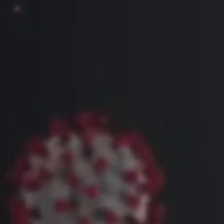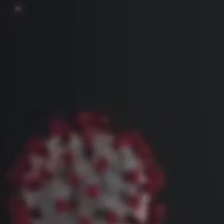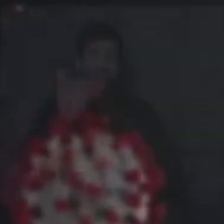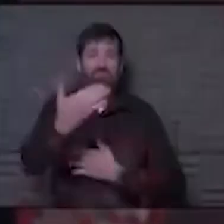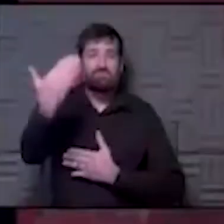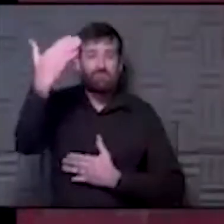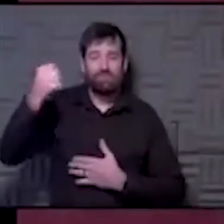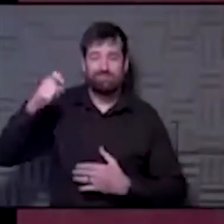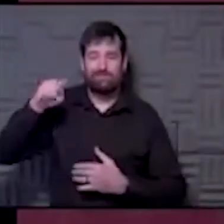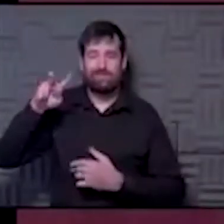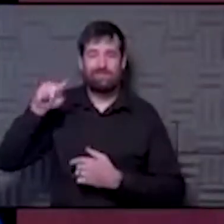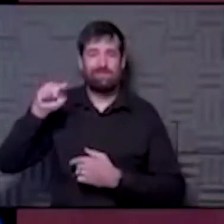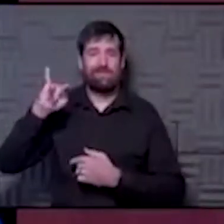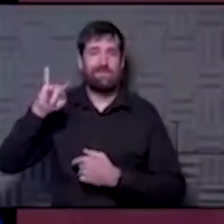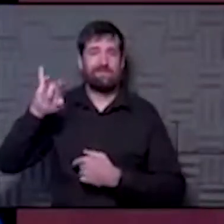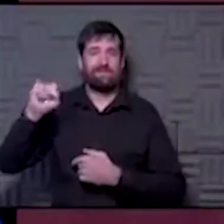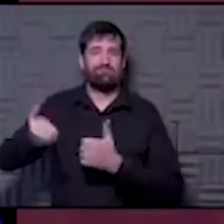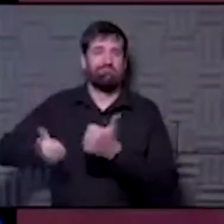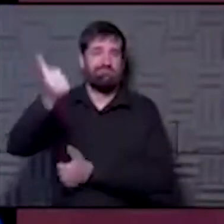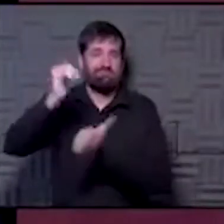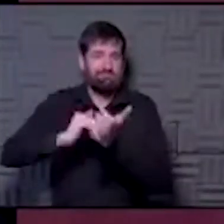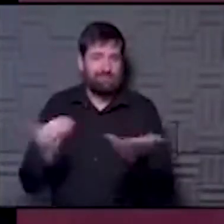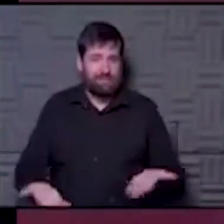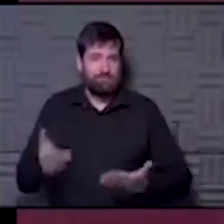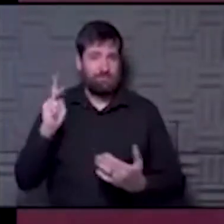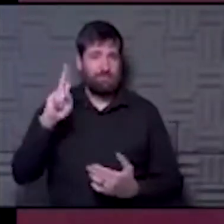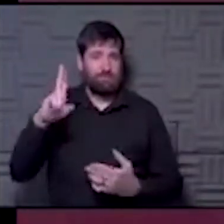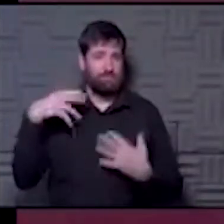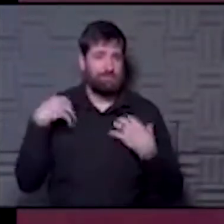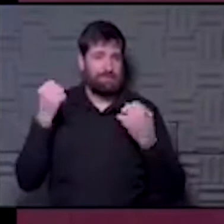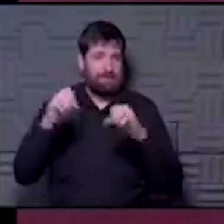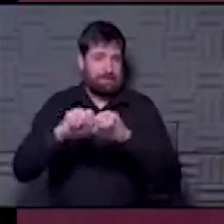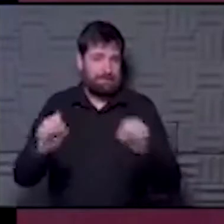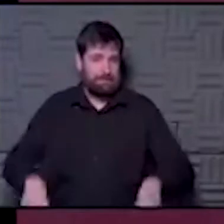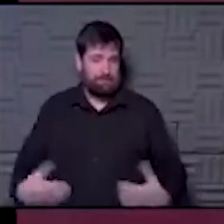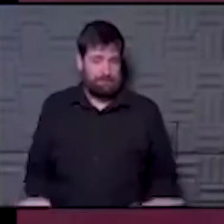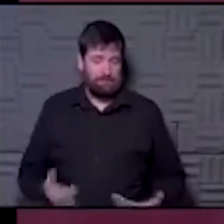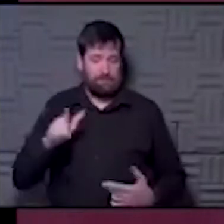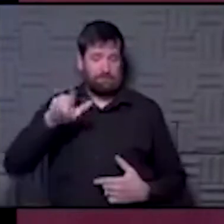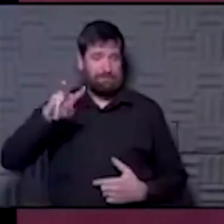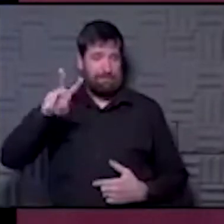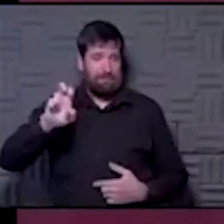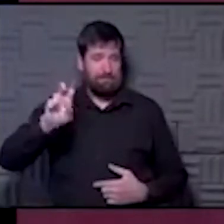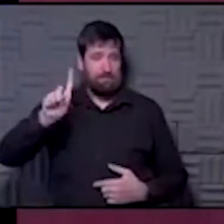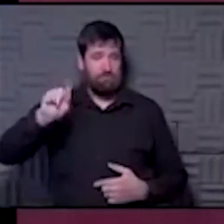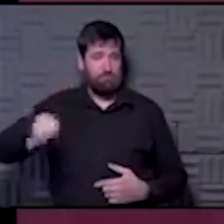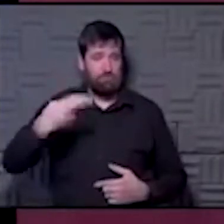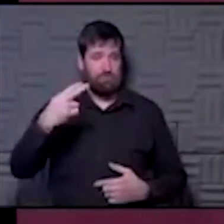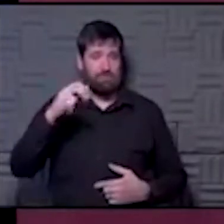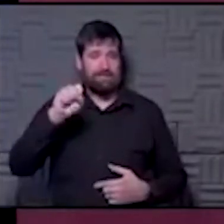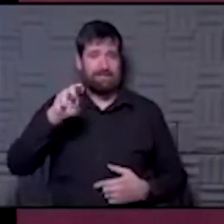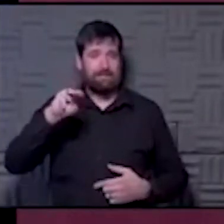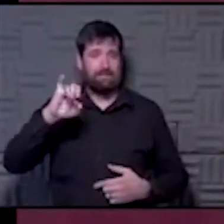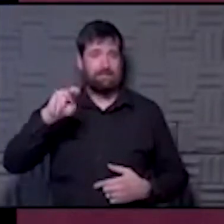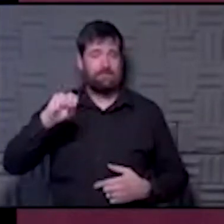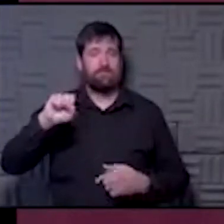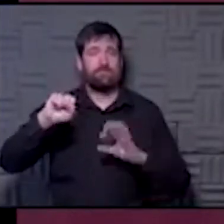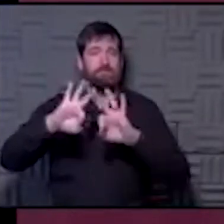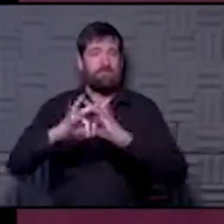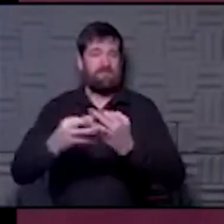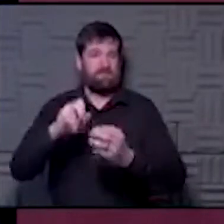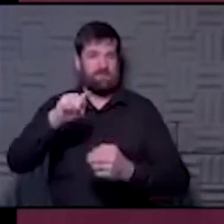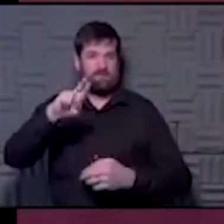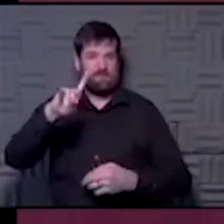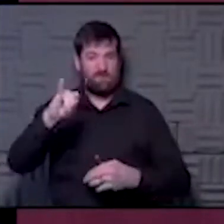Good morning. This is Steve Stites, Chief Medical Officer here at the University of Kansas Health System, broadcasting live with you from the Dull Simons Family Studio. Delighted to be back with you on this